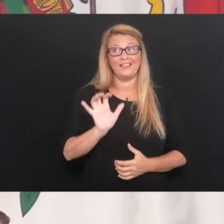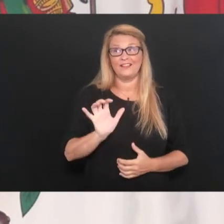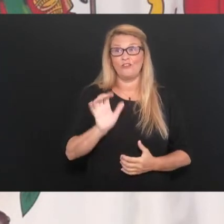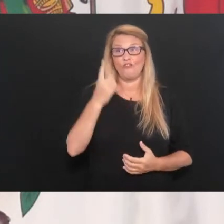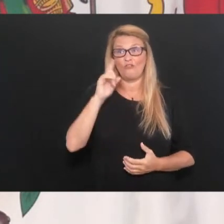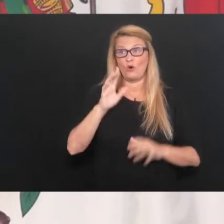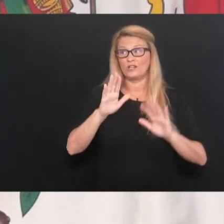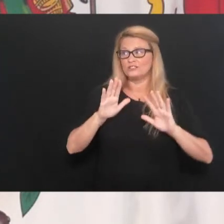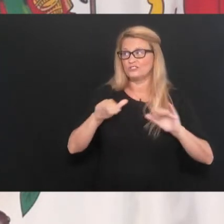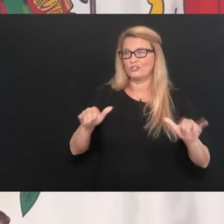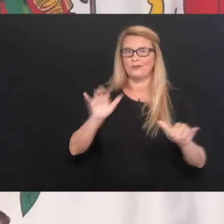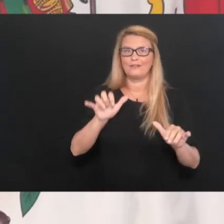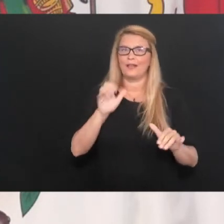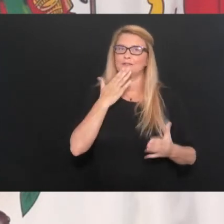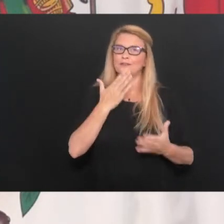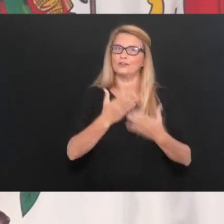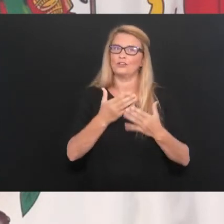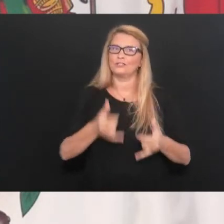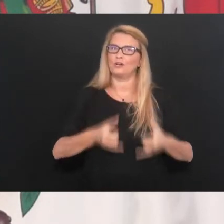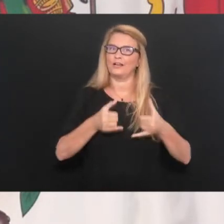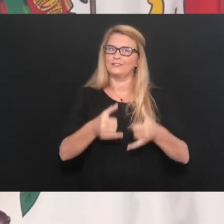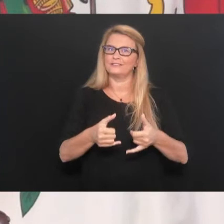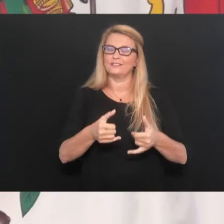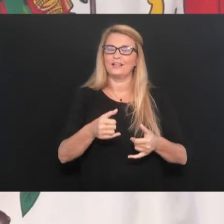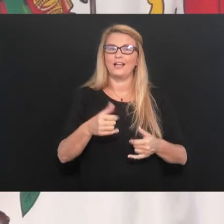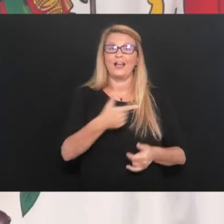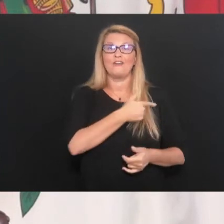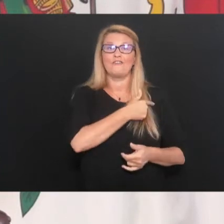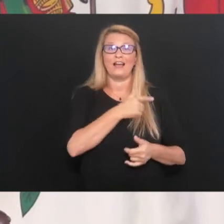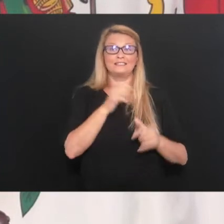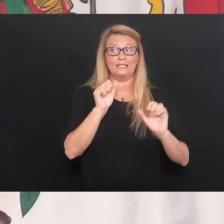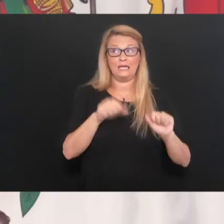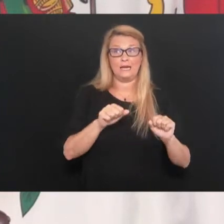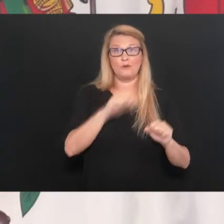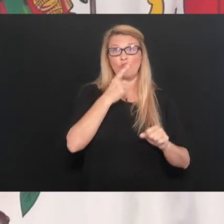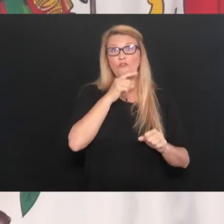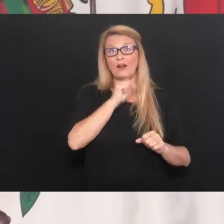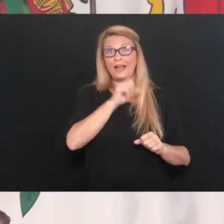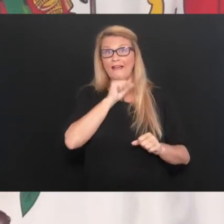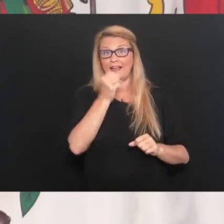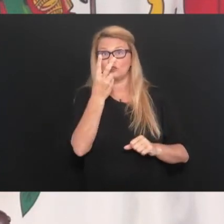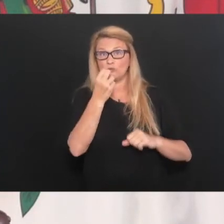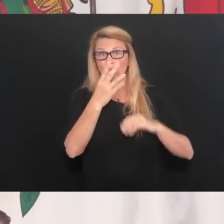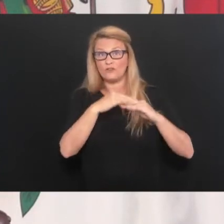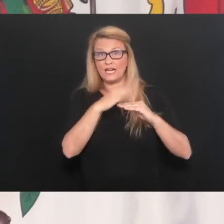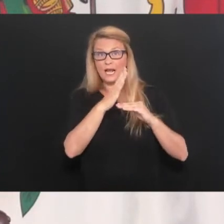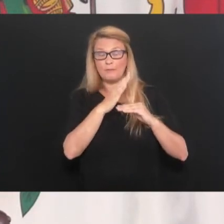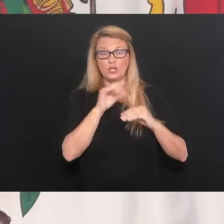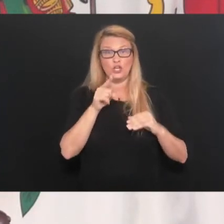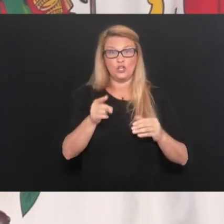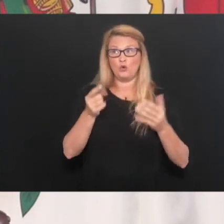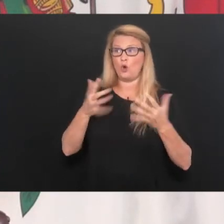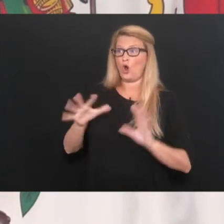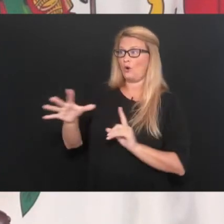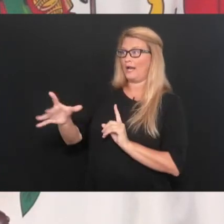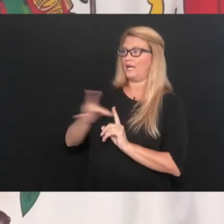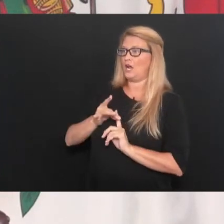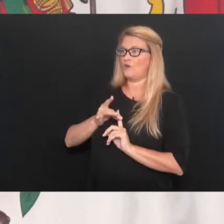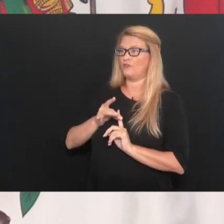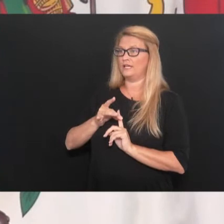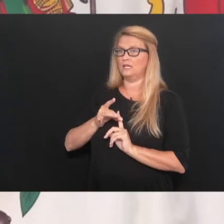good with me. Vaccine eligibility, 12 and older. Natural immunity, if you've had COVID, you say, oh,